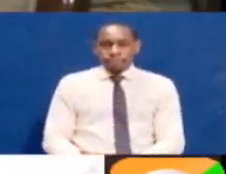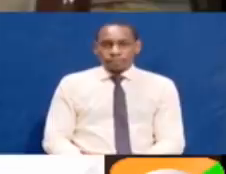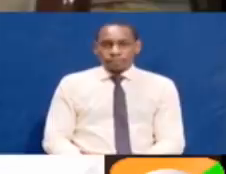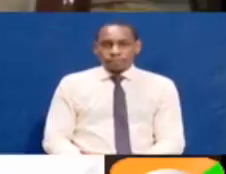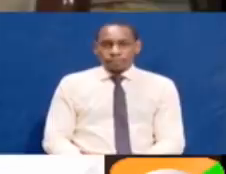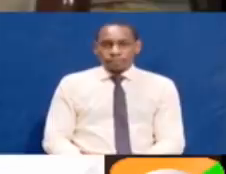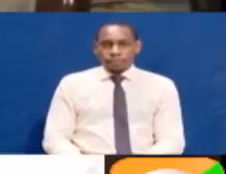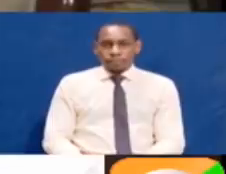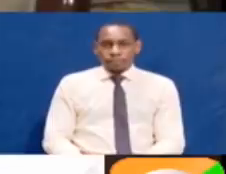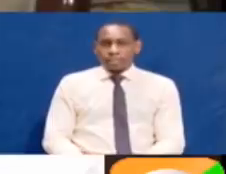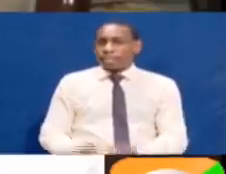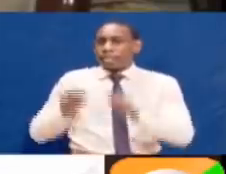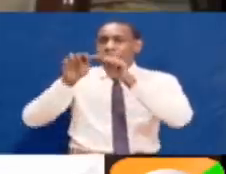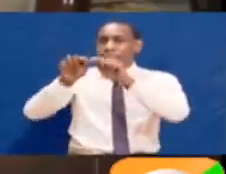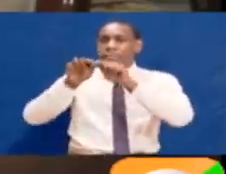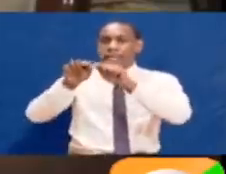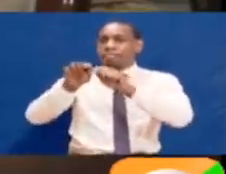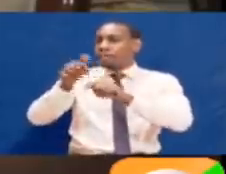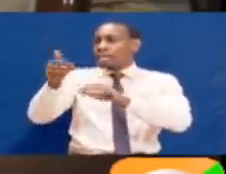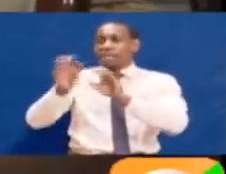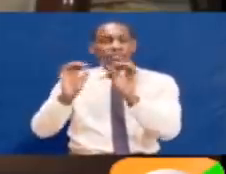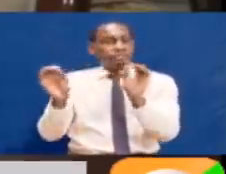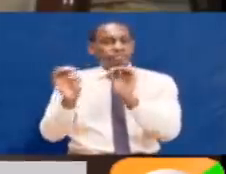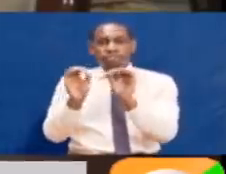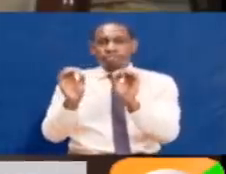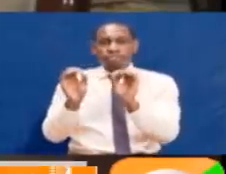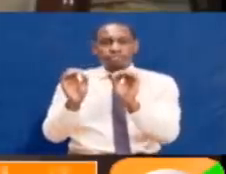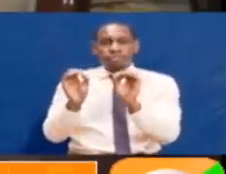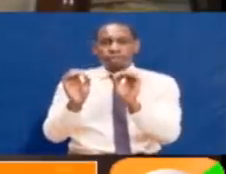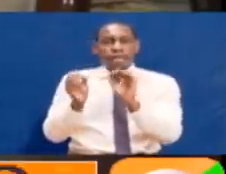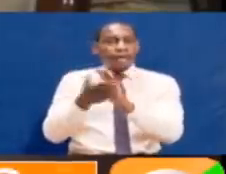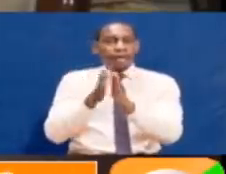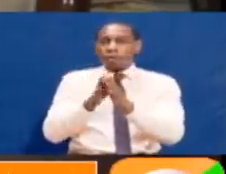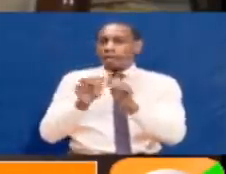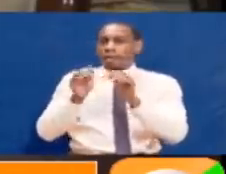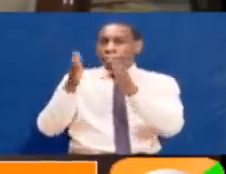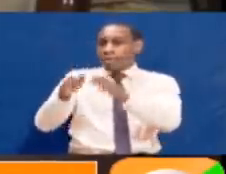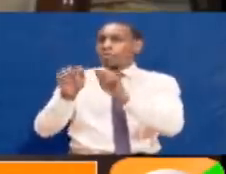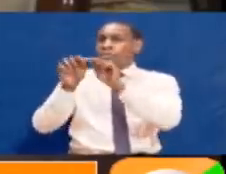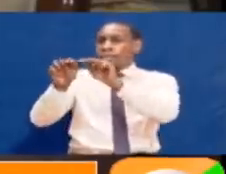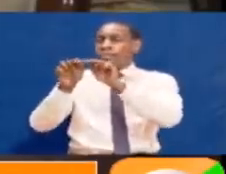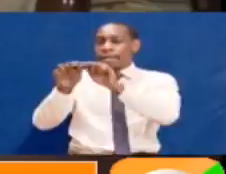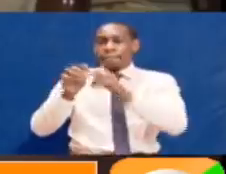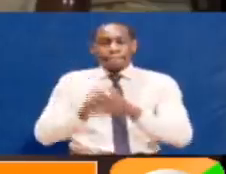I don't live my life blaming anybody. So I have nobody to blame.